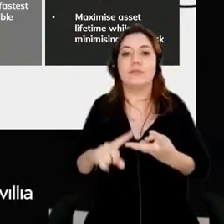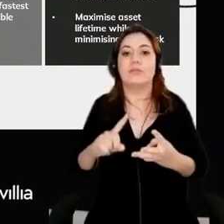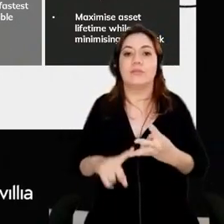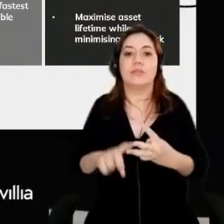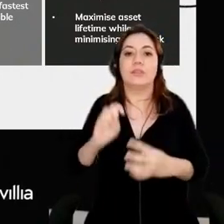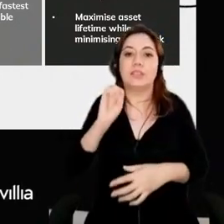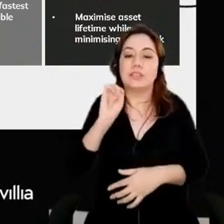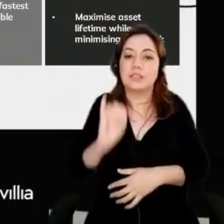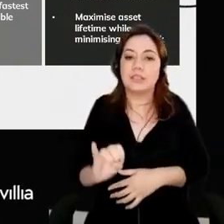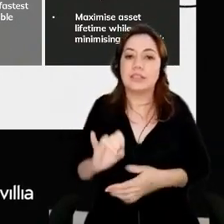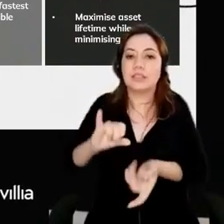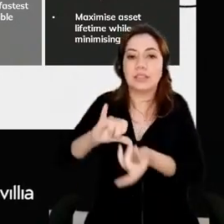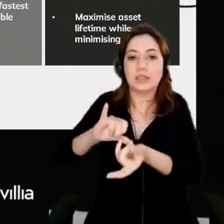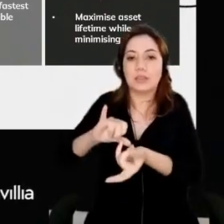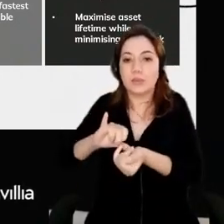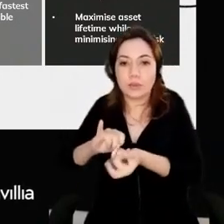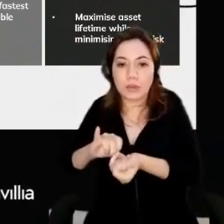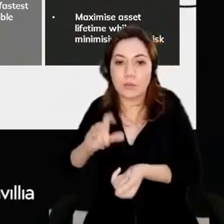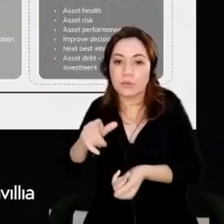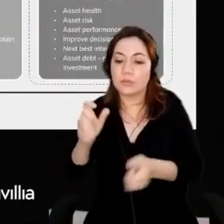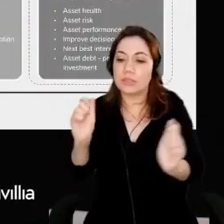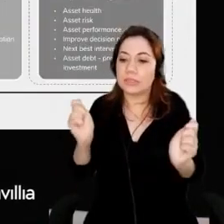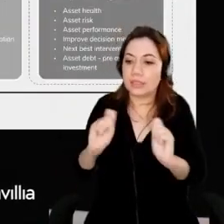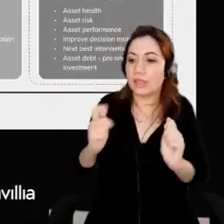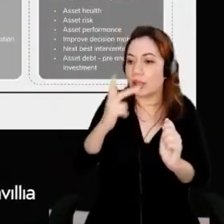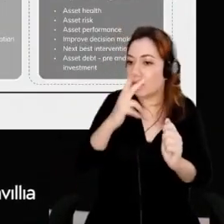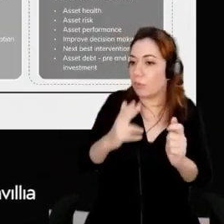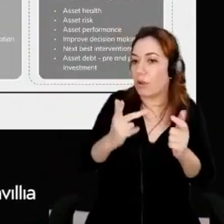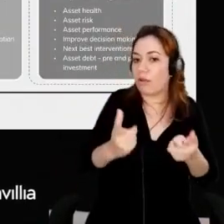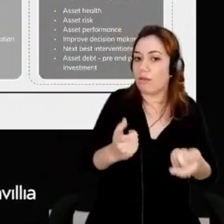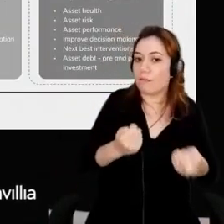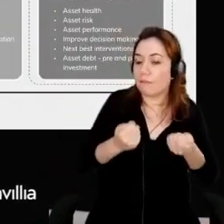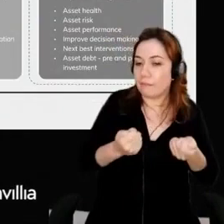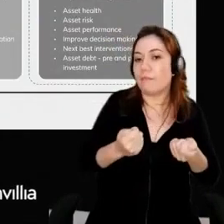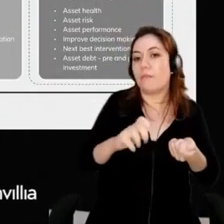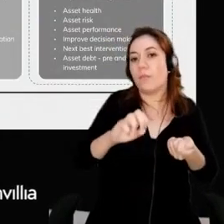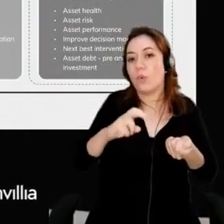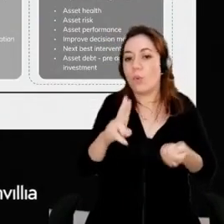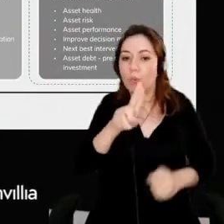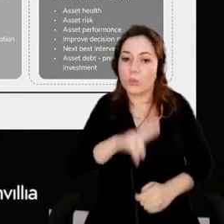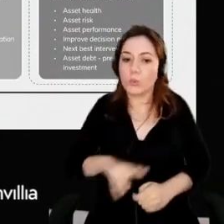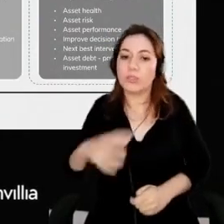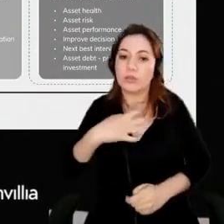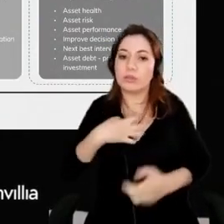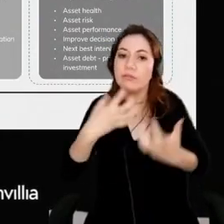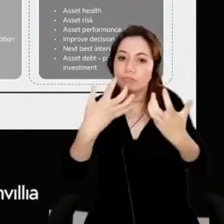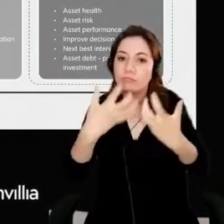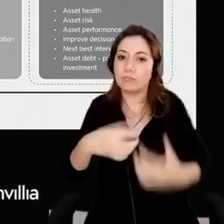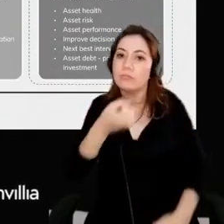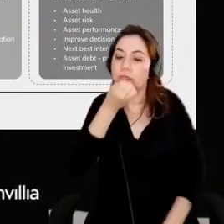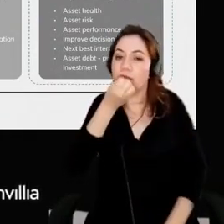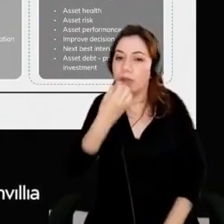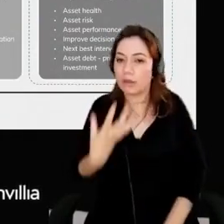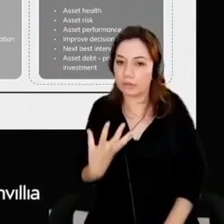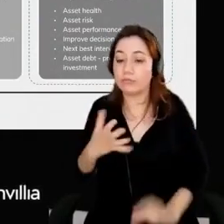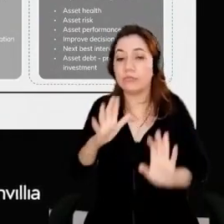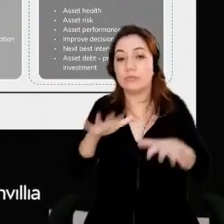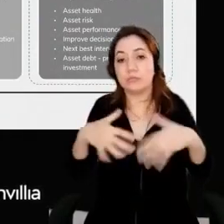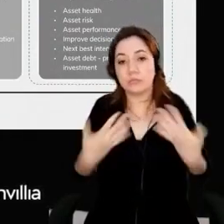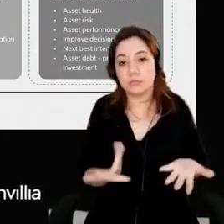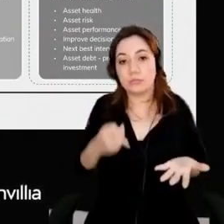like optimize or use that efficiently? You know, as an organization, we've been able to come up